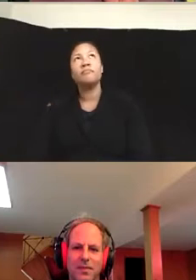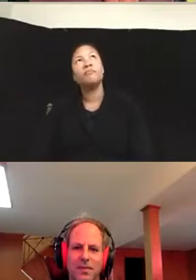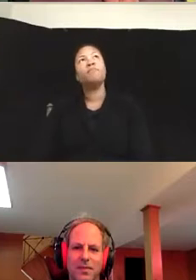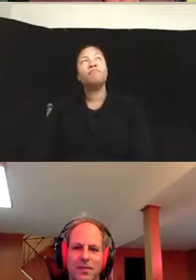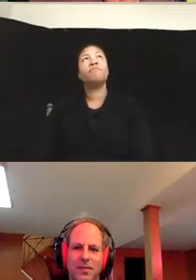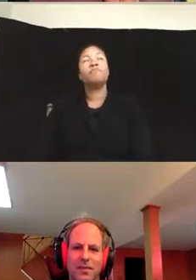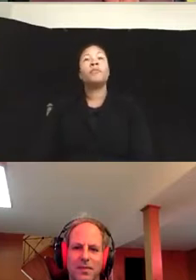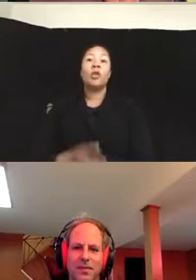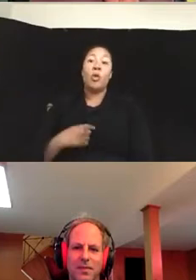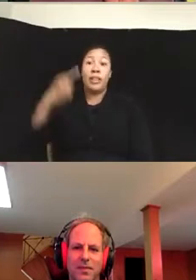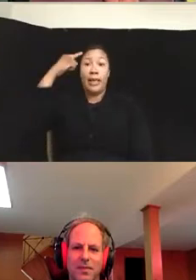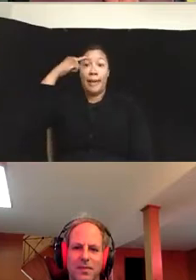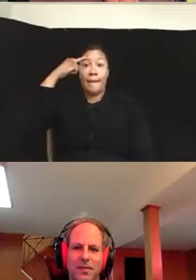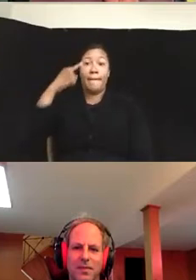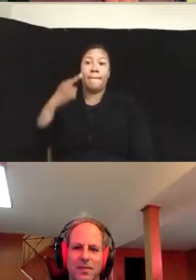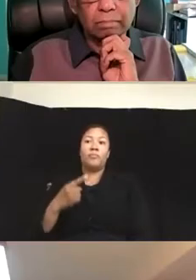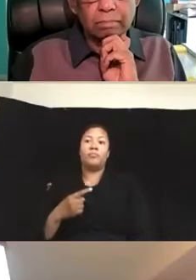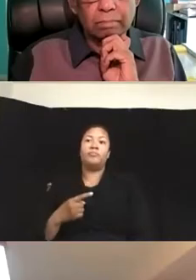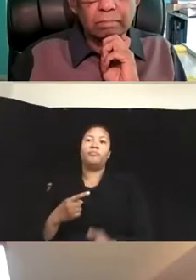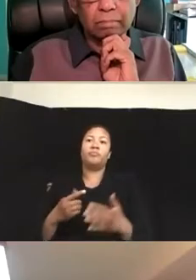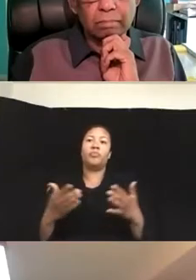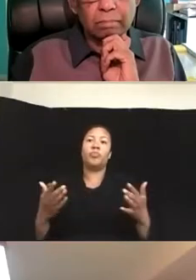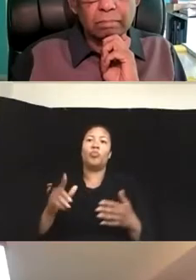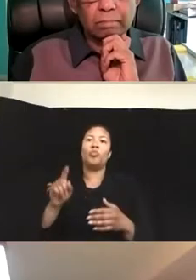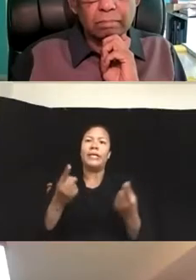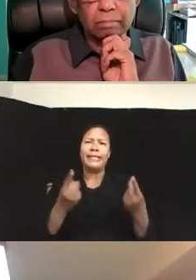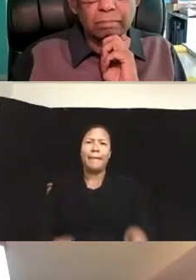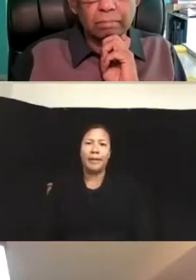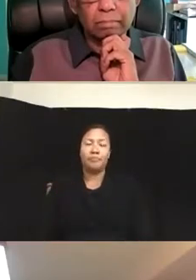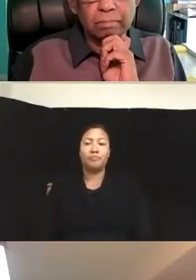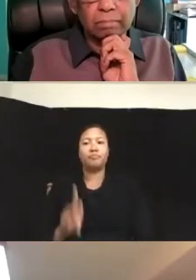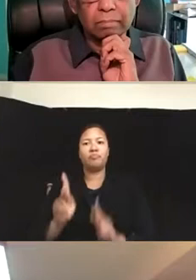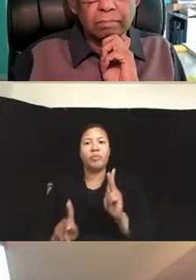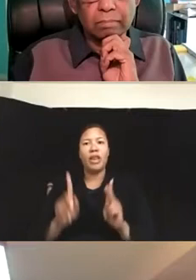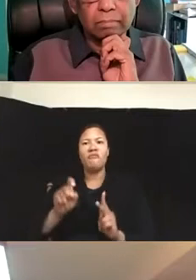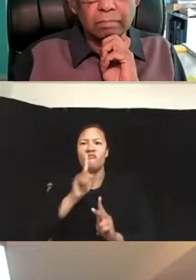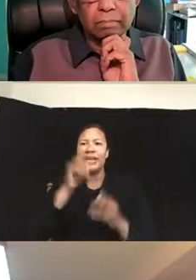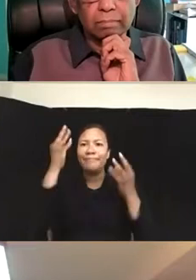part of what should happen is that people have to really think about